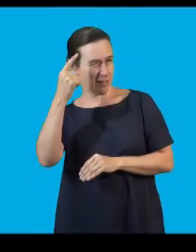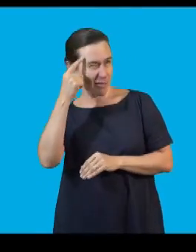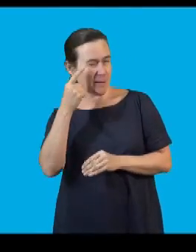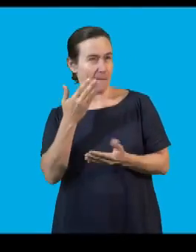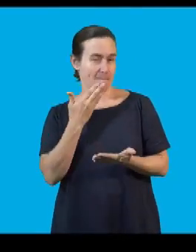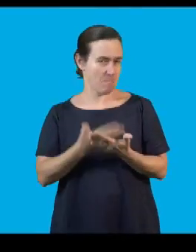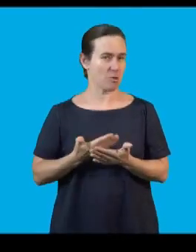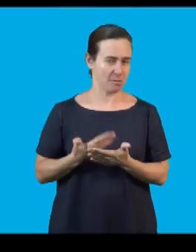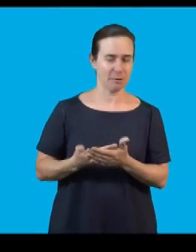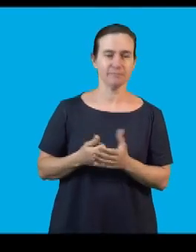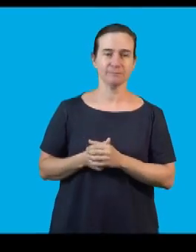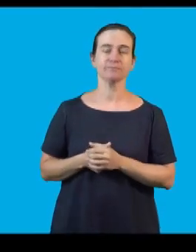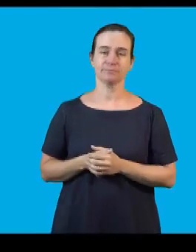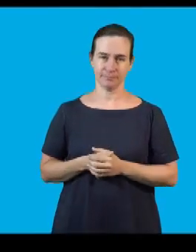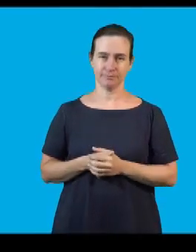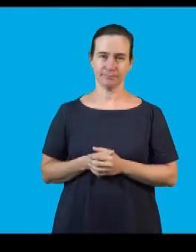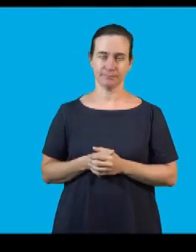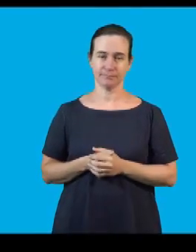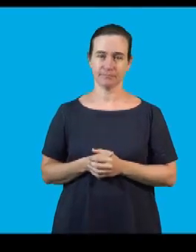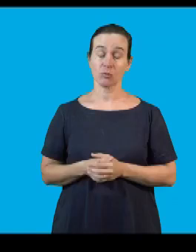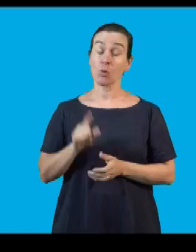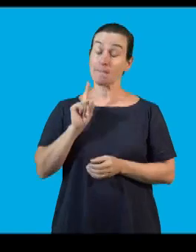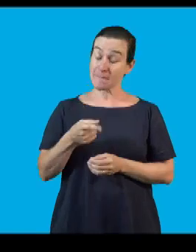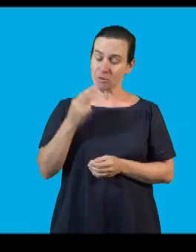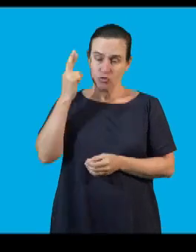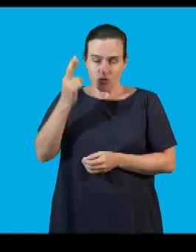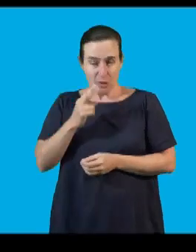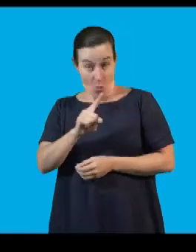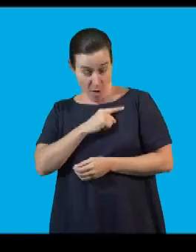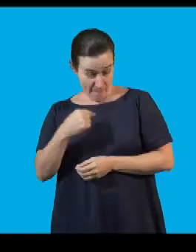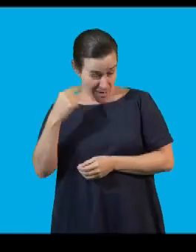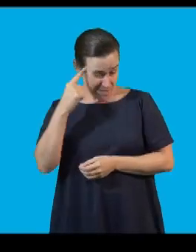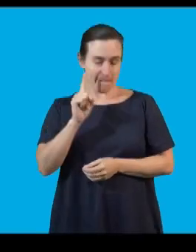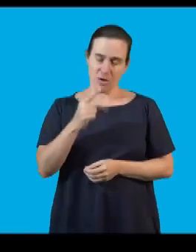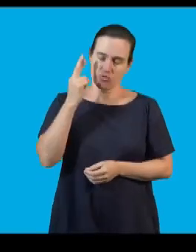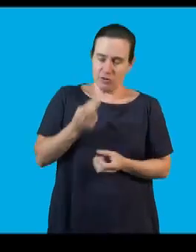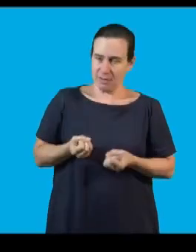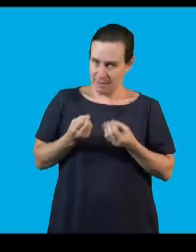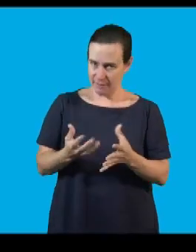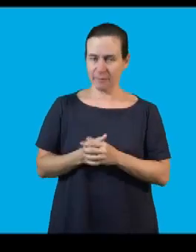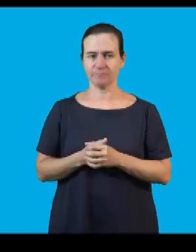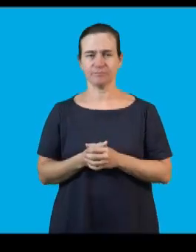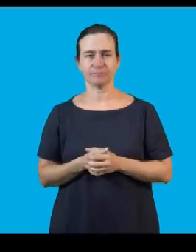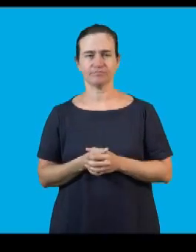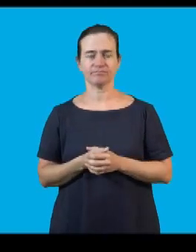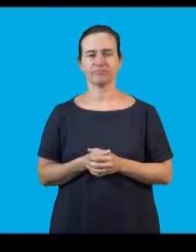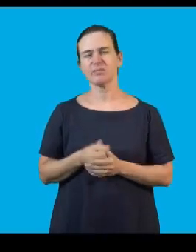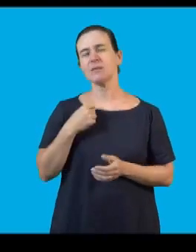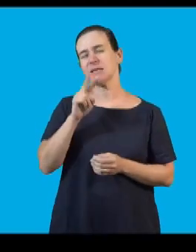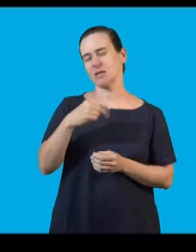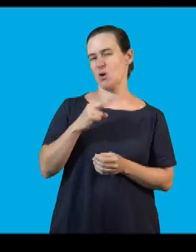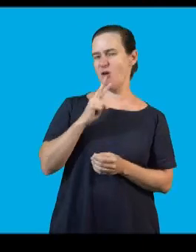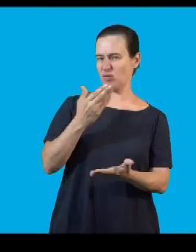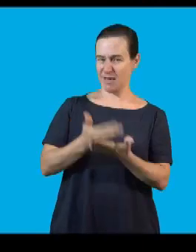given your response, all right? Remember, you have to give a reason for your answer here. So let's see what